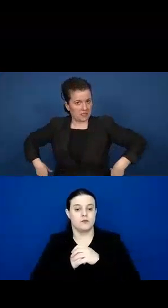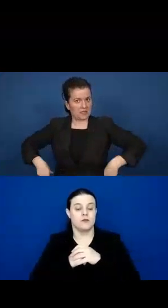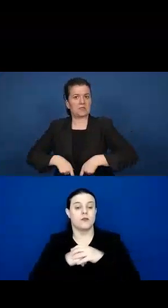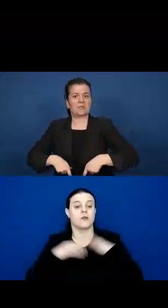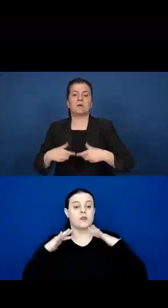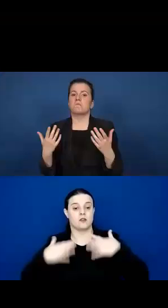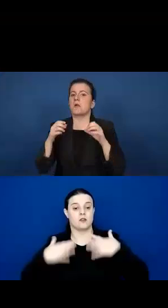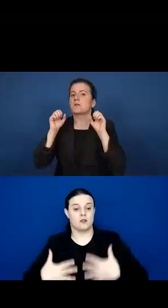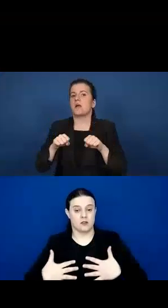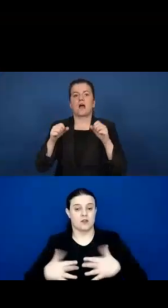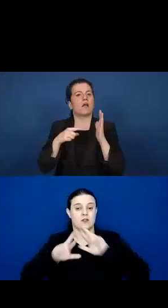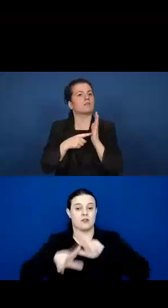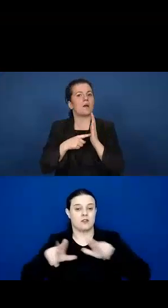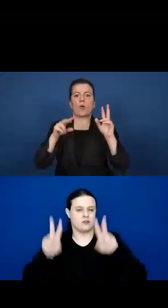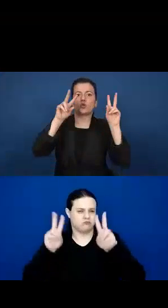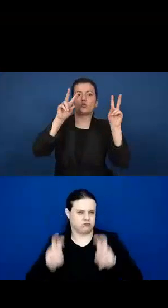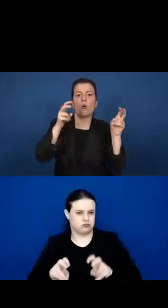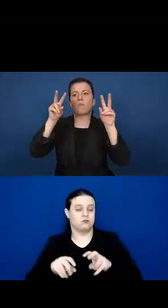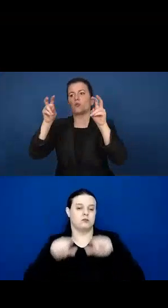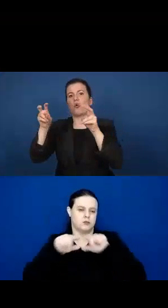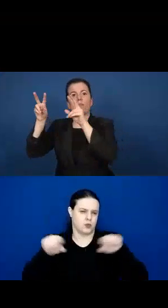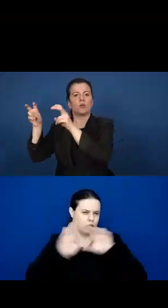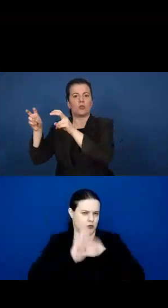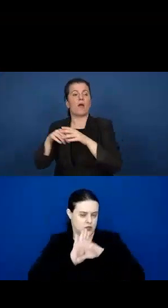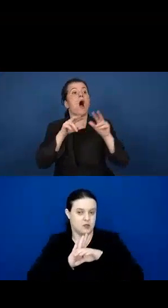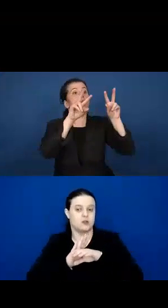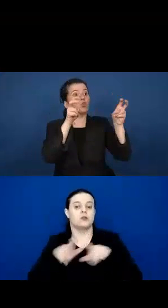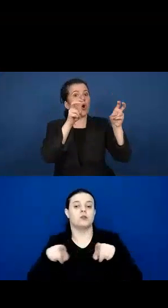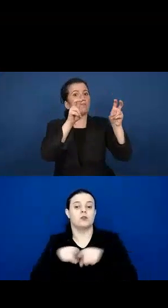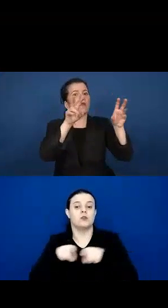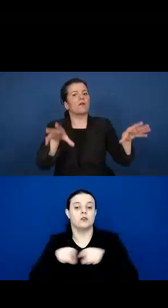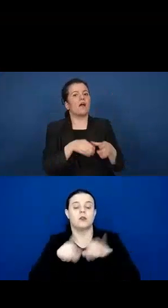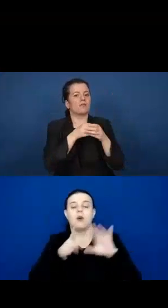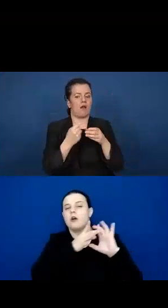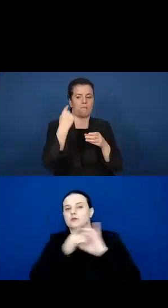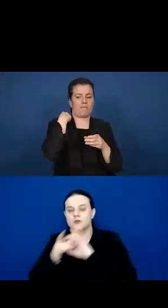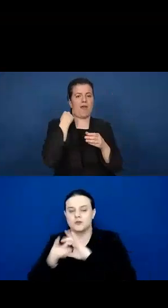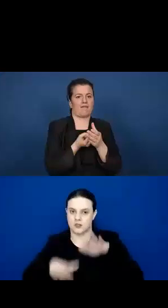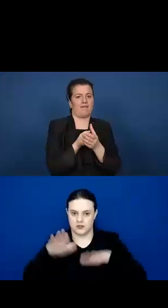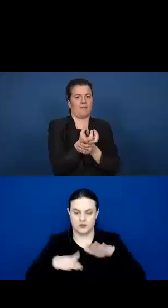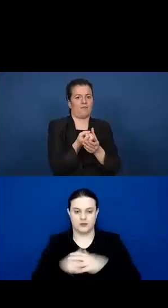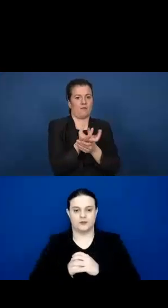different topics to frame concepts, called contextualization.